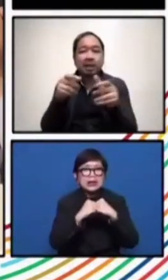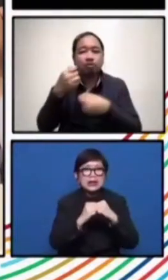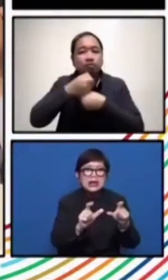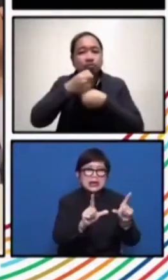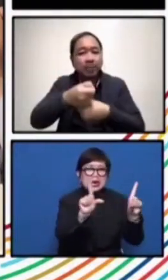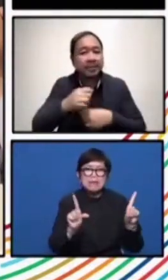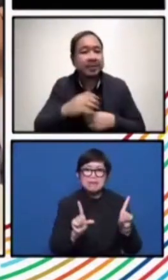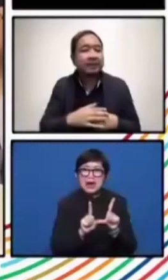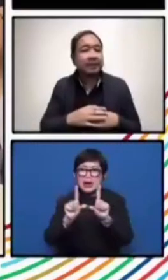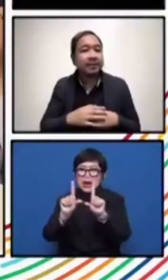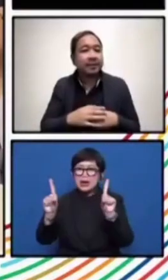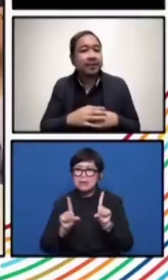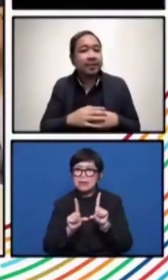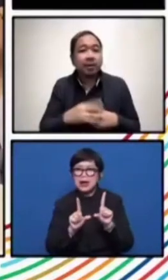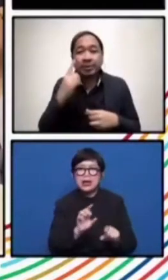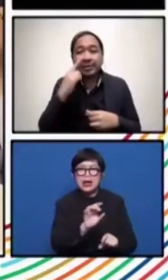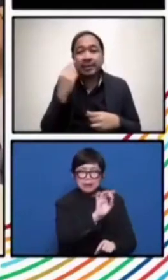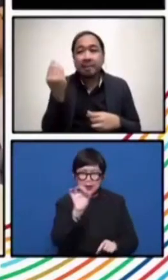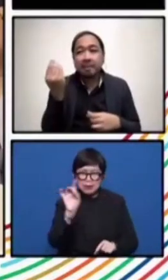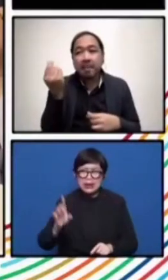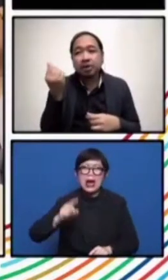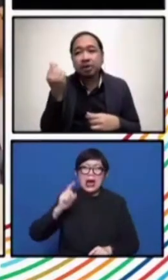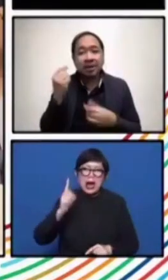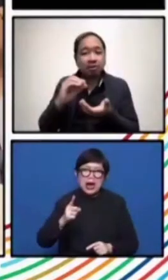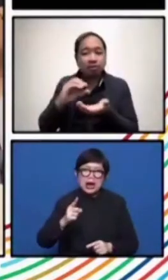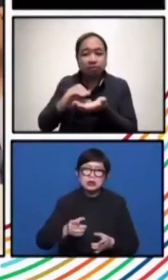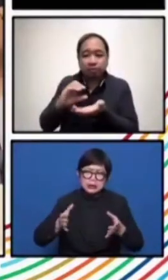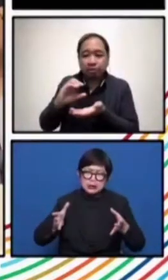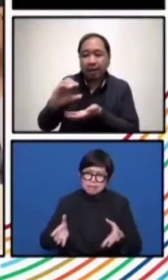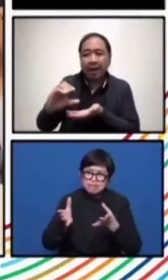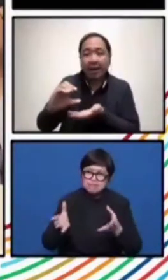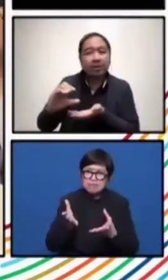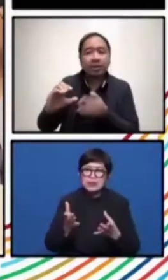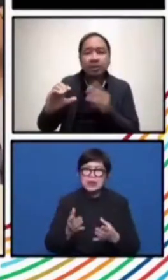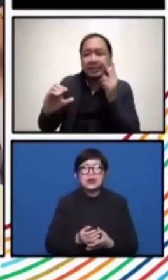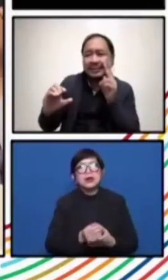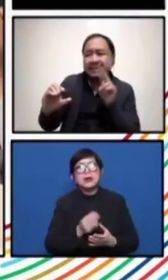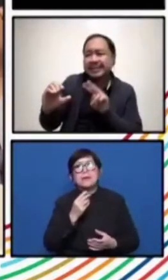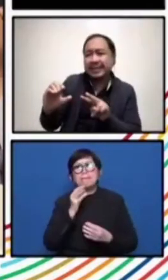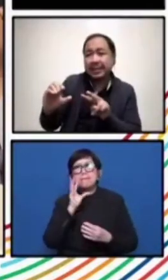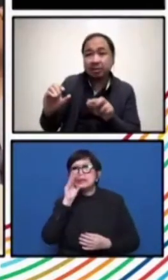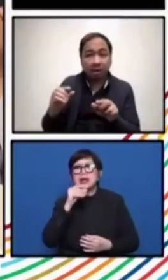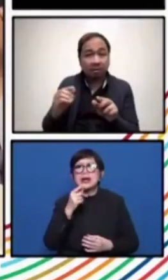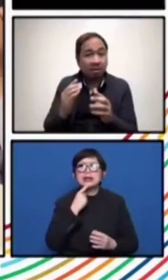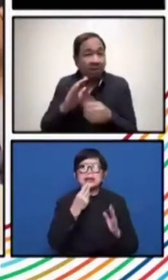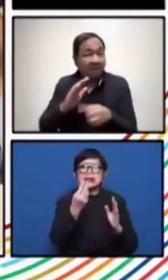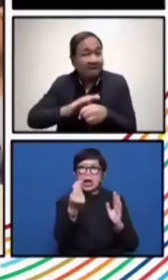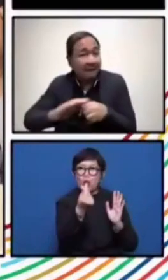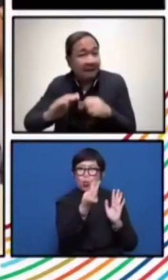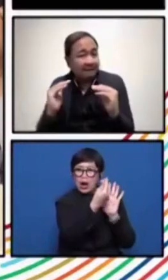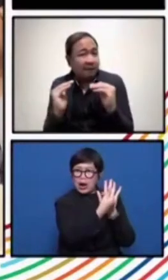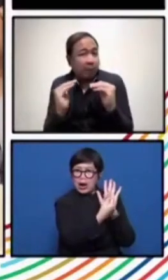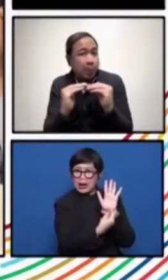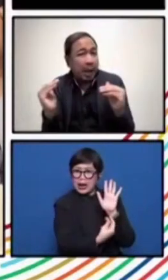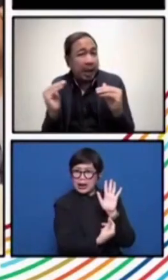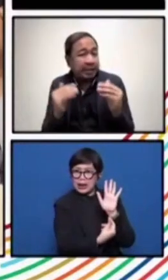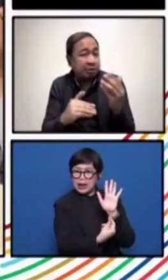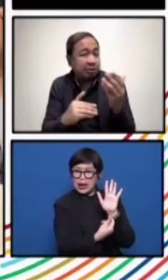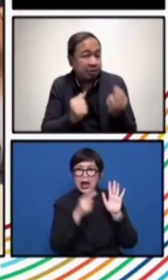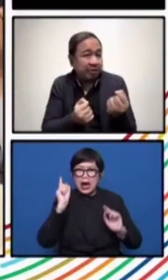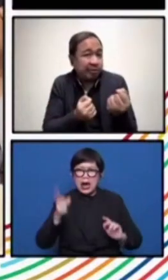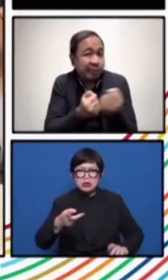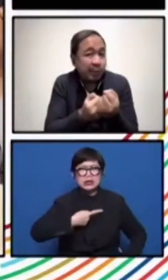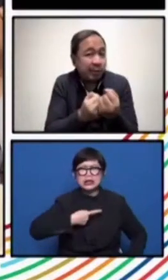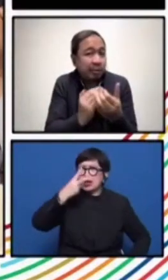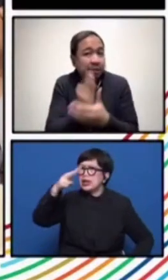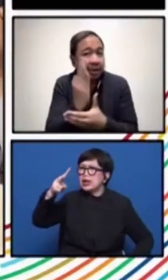budgetary allocation we need to check how Justified it is to support the rights of persons with